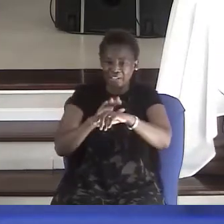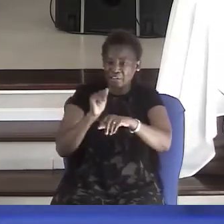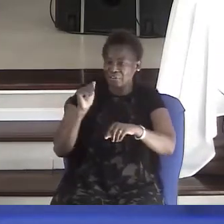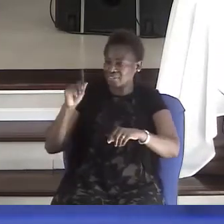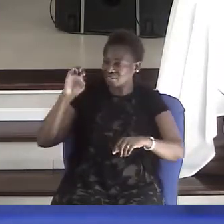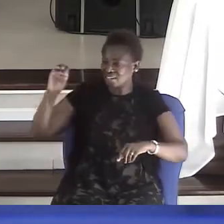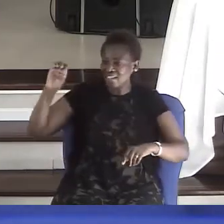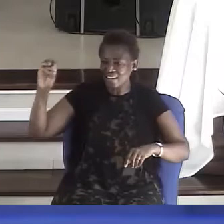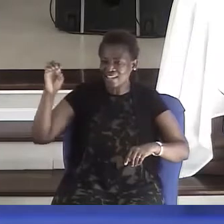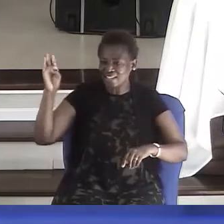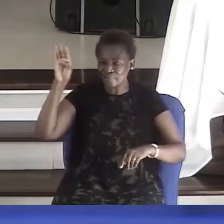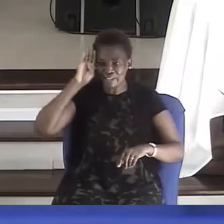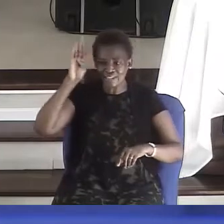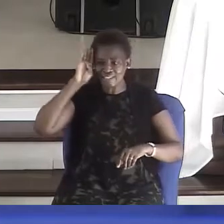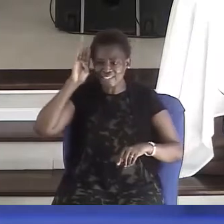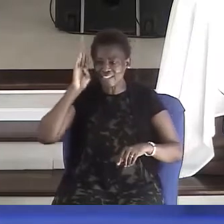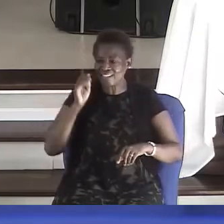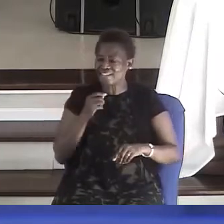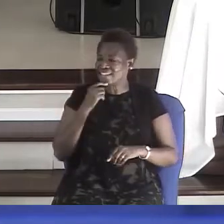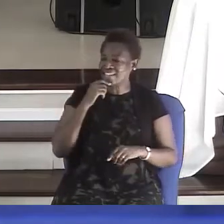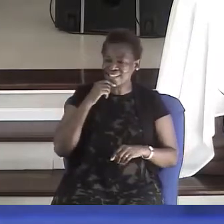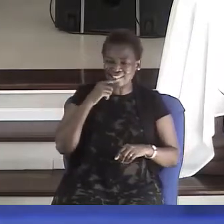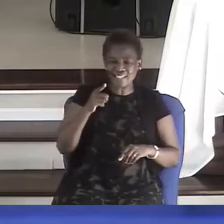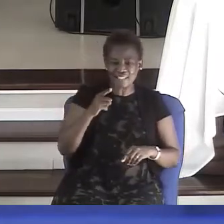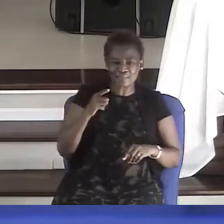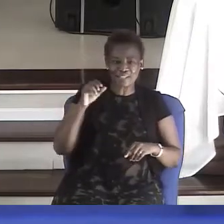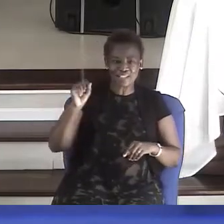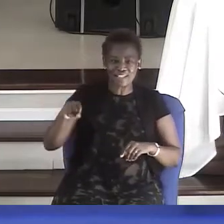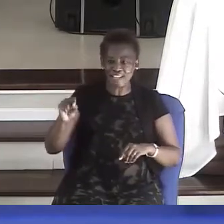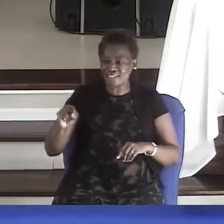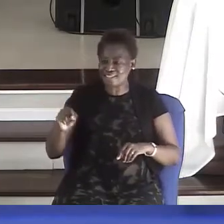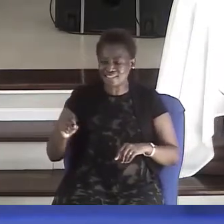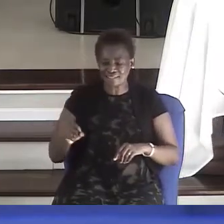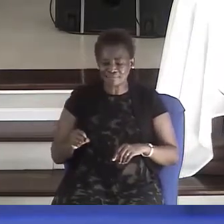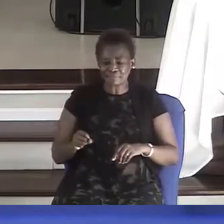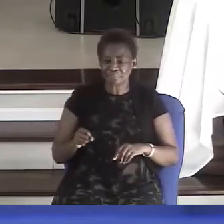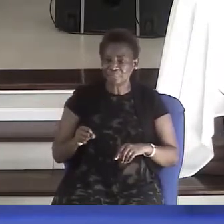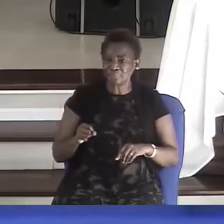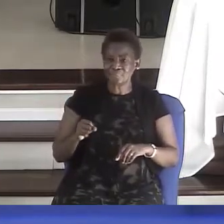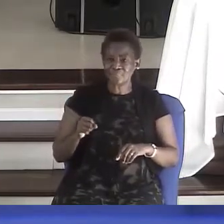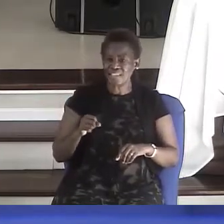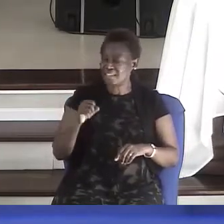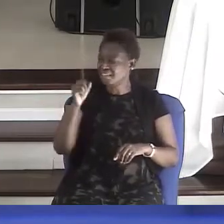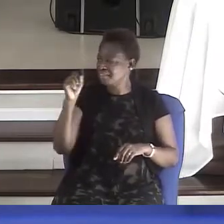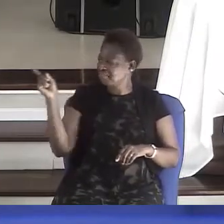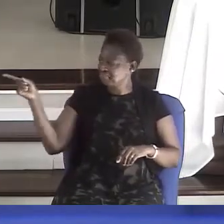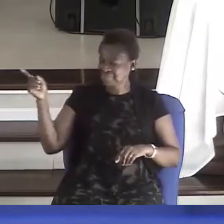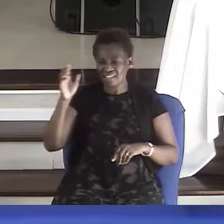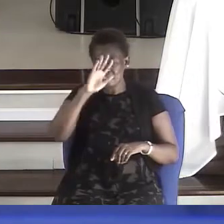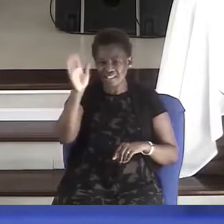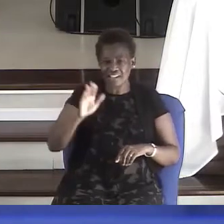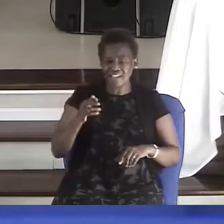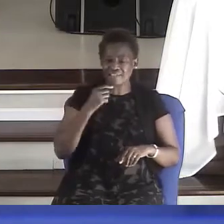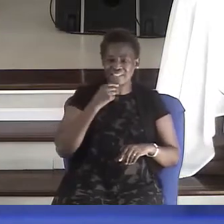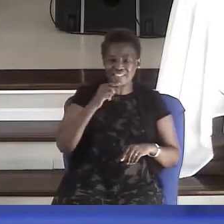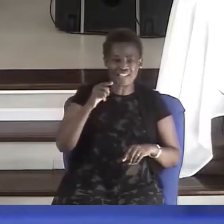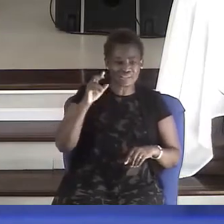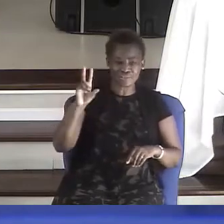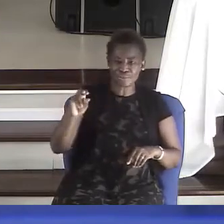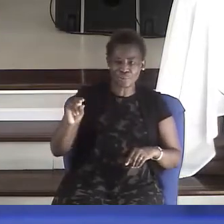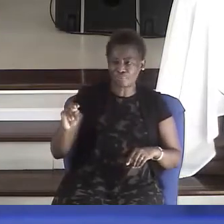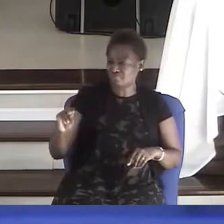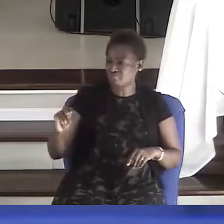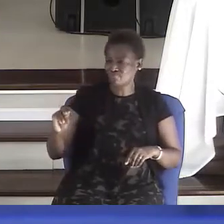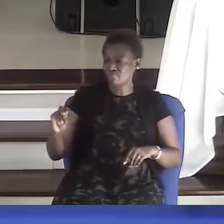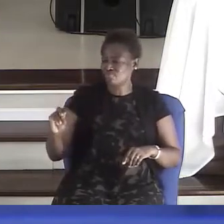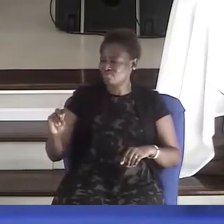yes, he never says no. And only last night I got a call. I asked him to help me with one funeral that is for